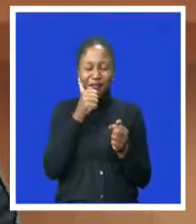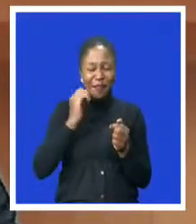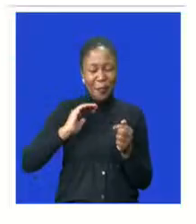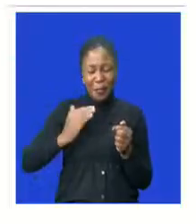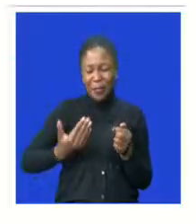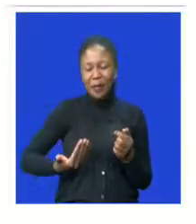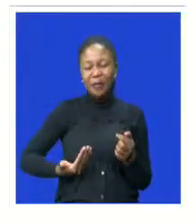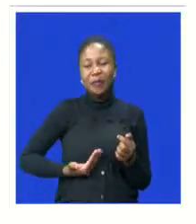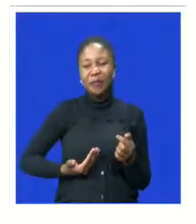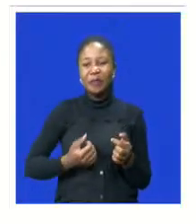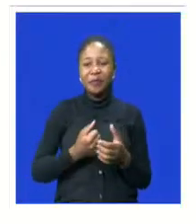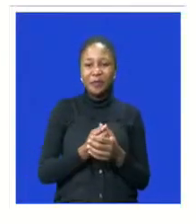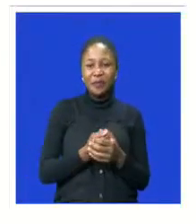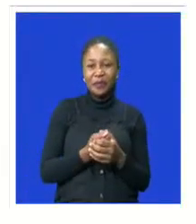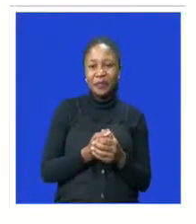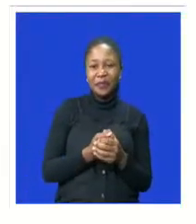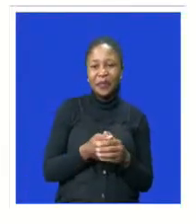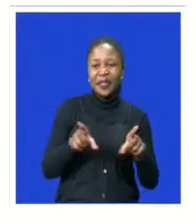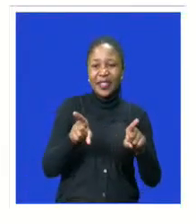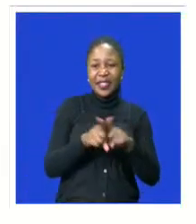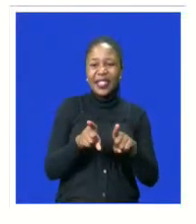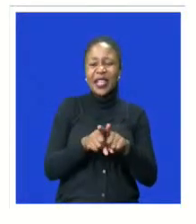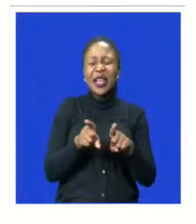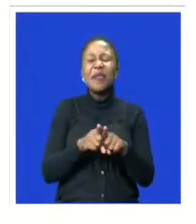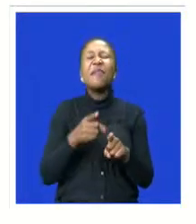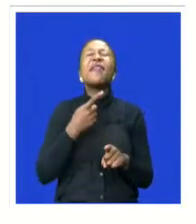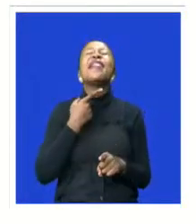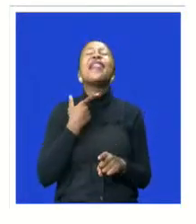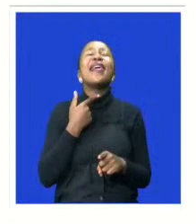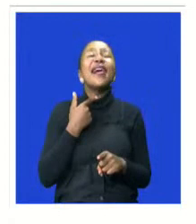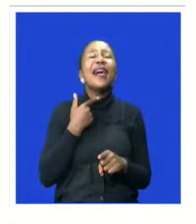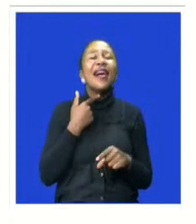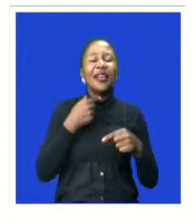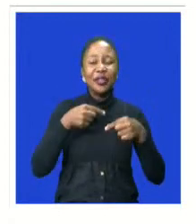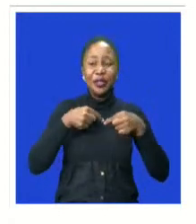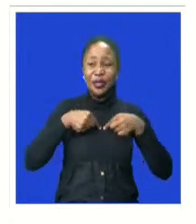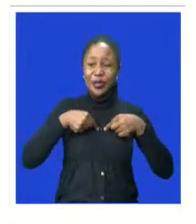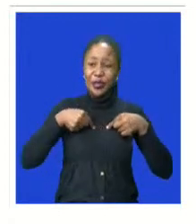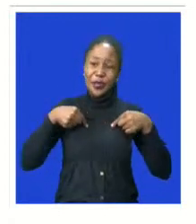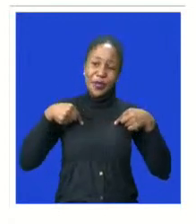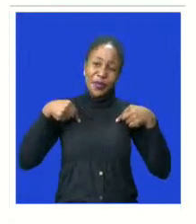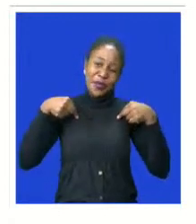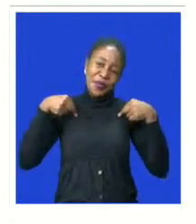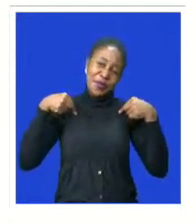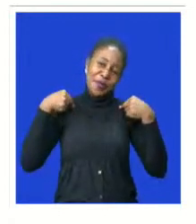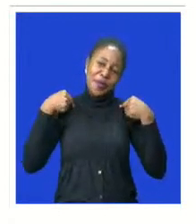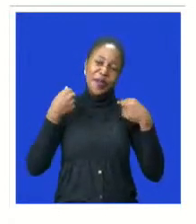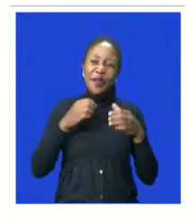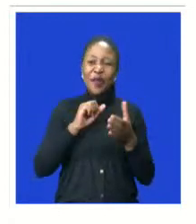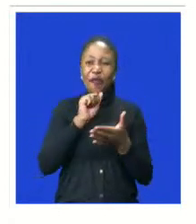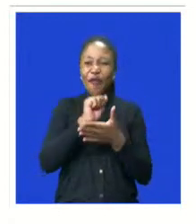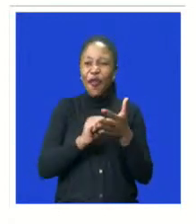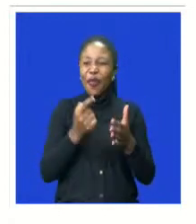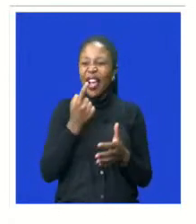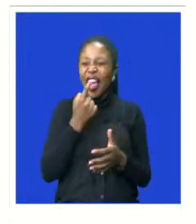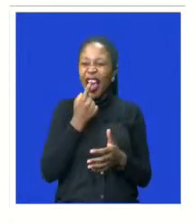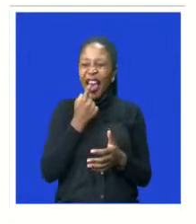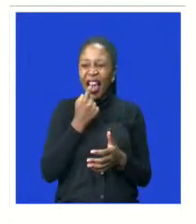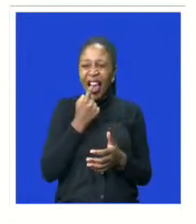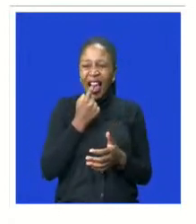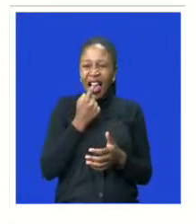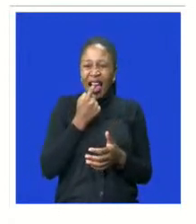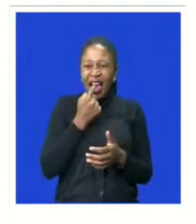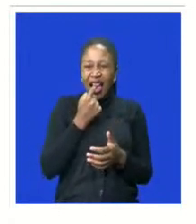they also liked to wear necklaces made from copper and beads that they got